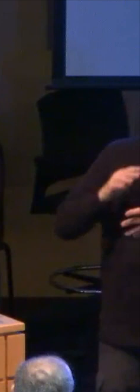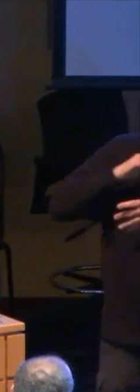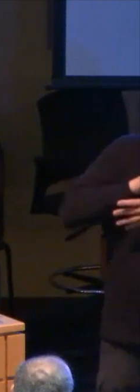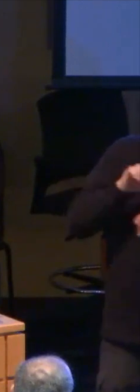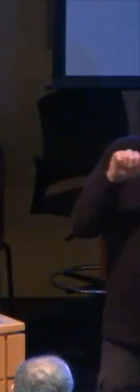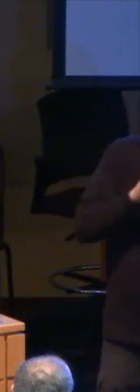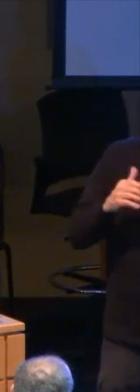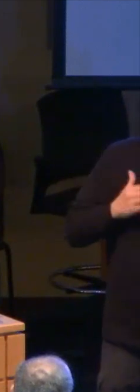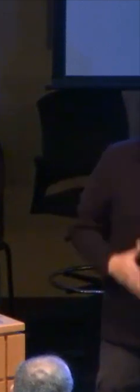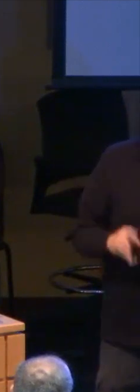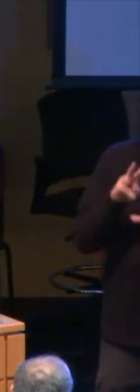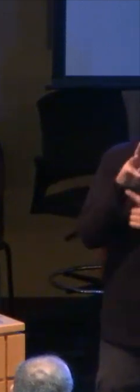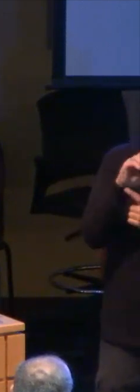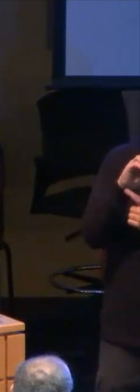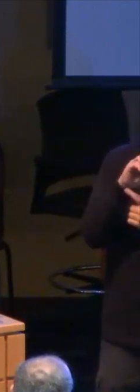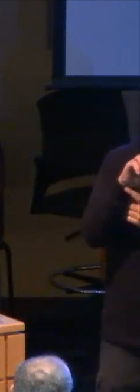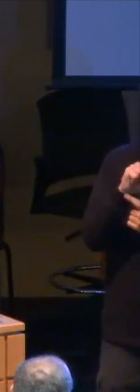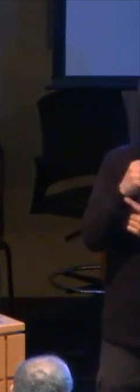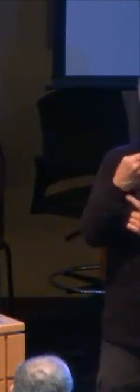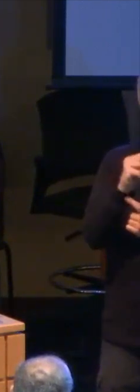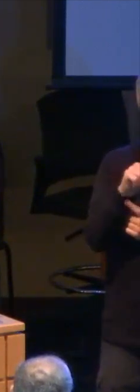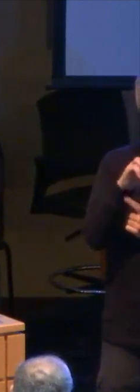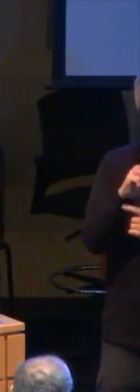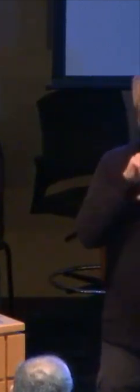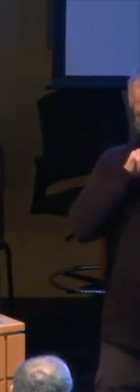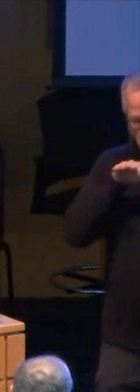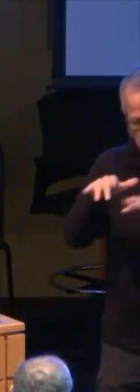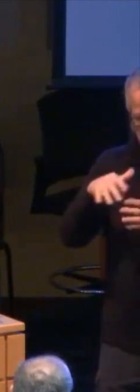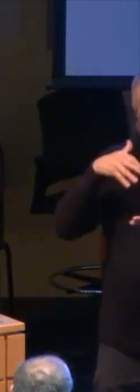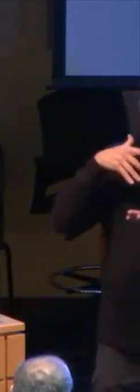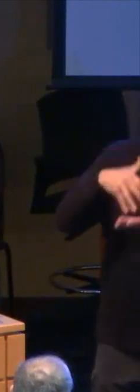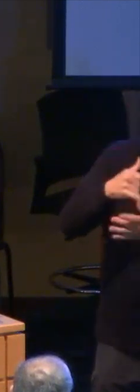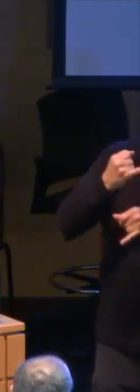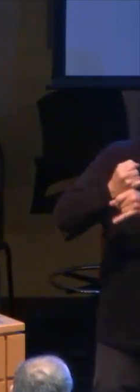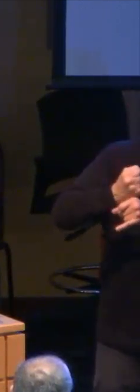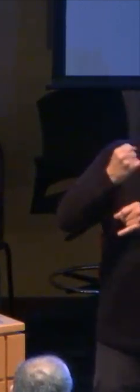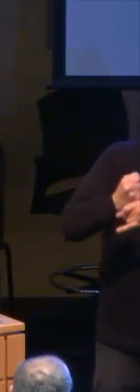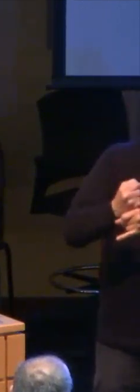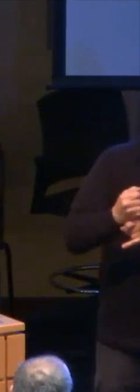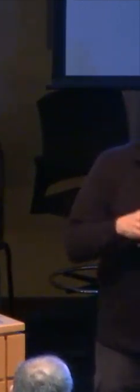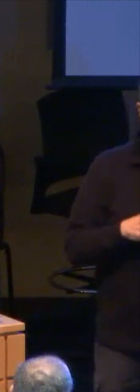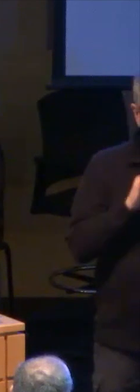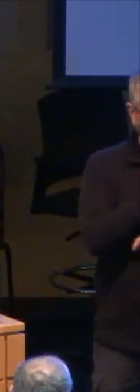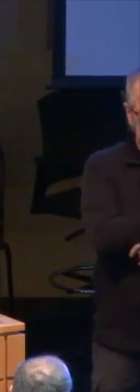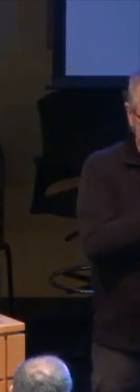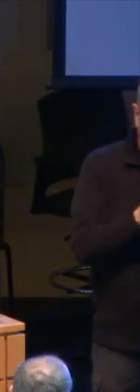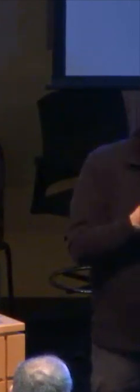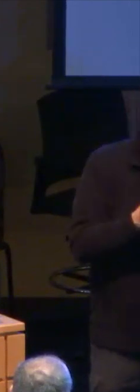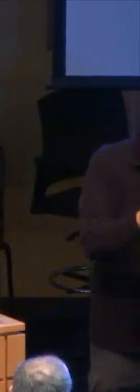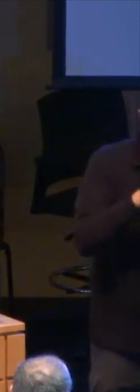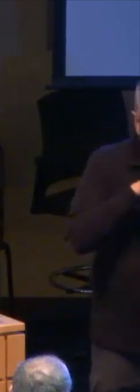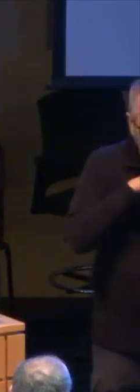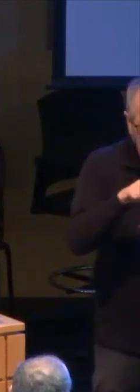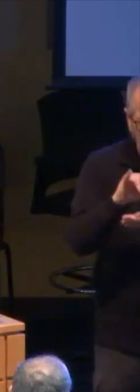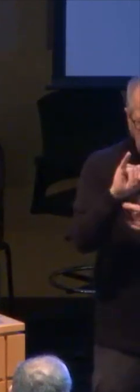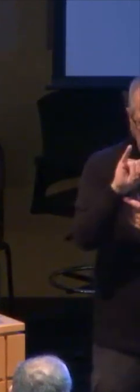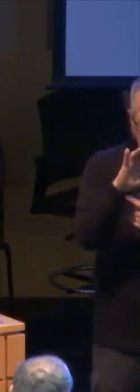North Atlantic and Arctic oceans and their interaction with the atmosphere, sea ice, and the Greenland ice sheet.